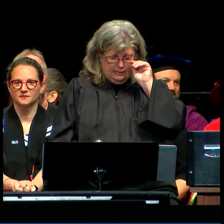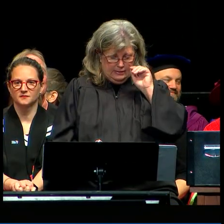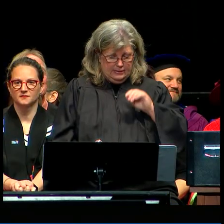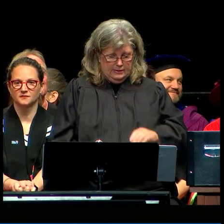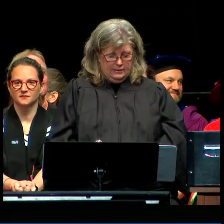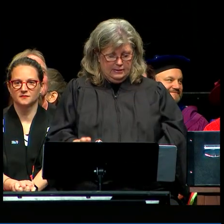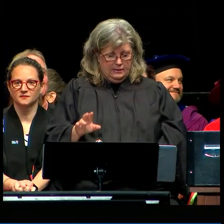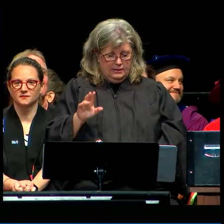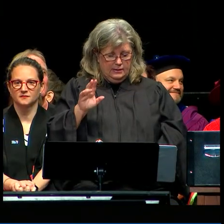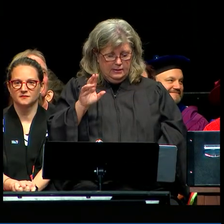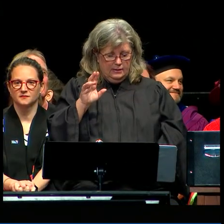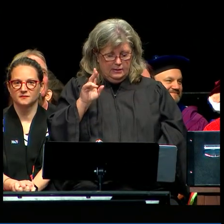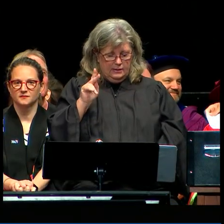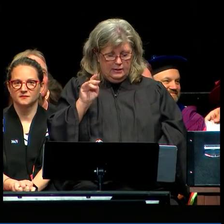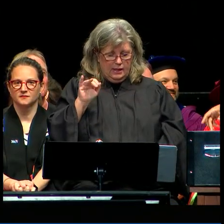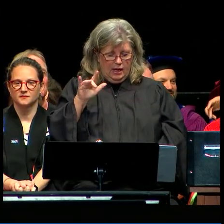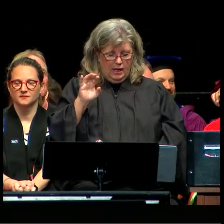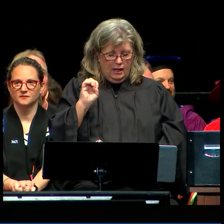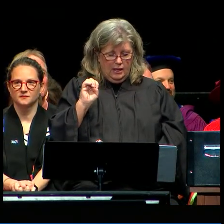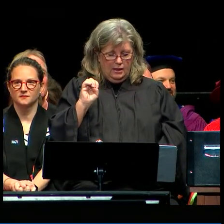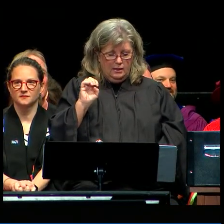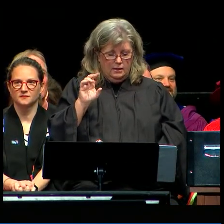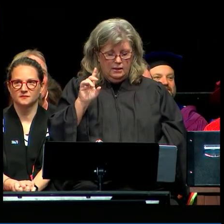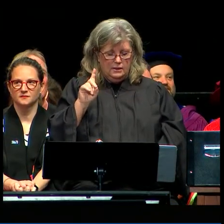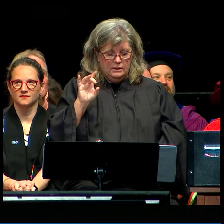Kyle Dionisio.